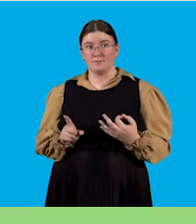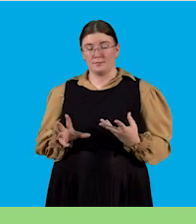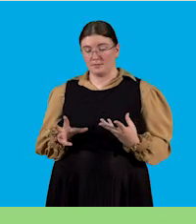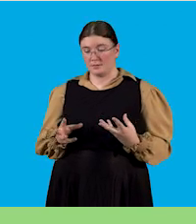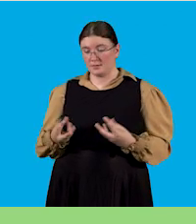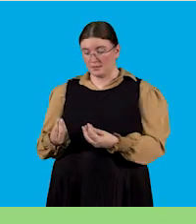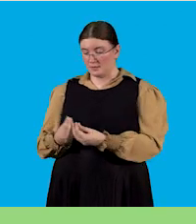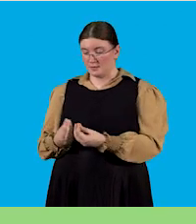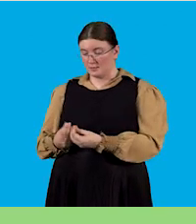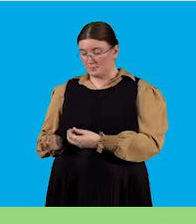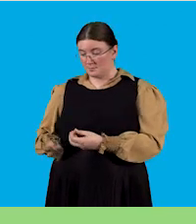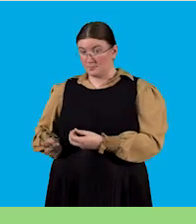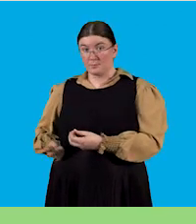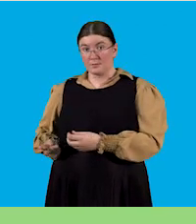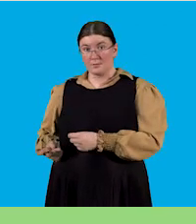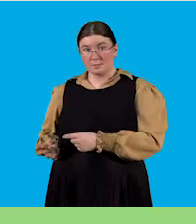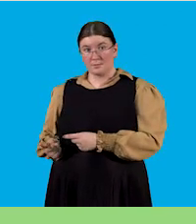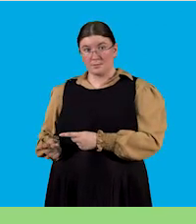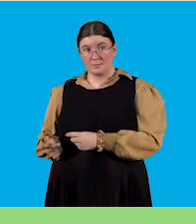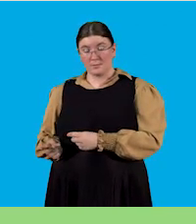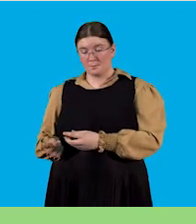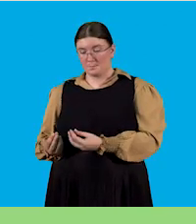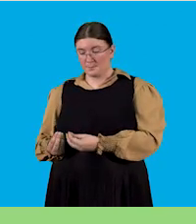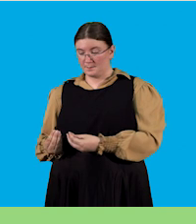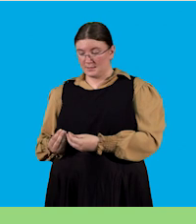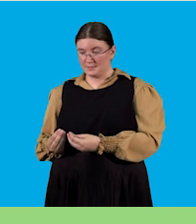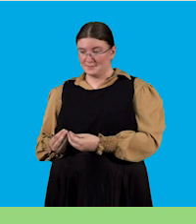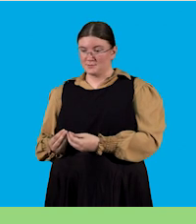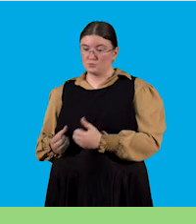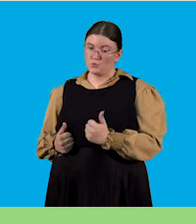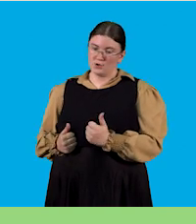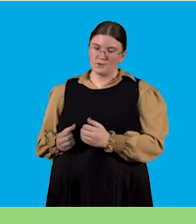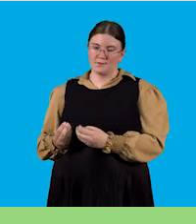are separated from one another using a filter.